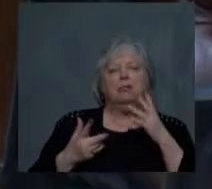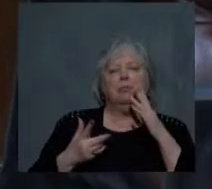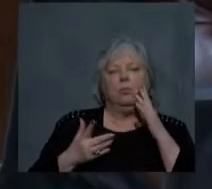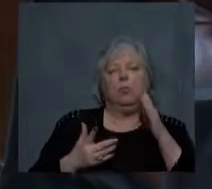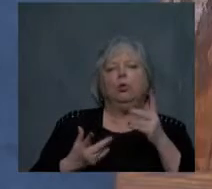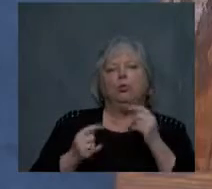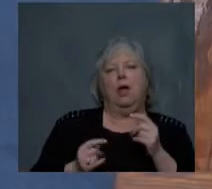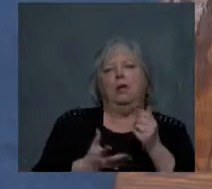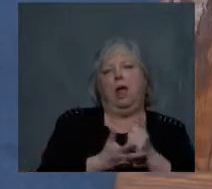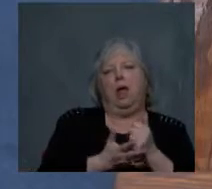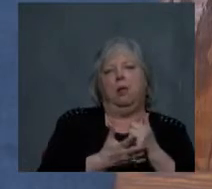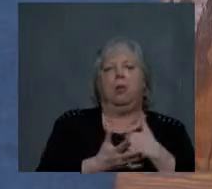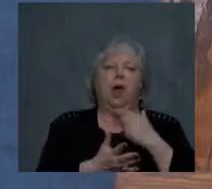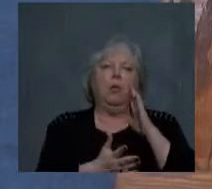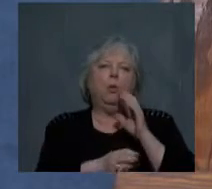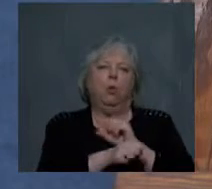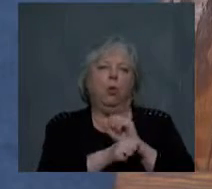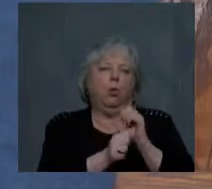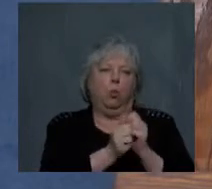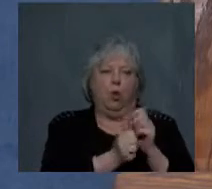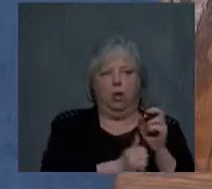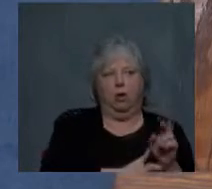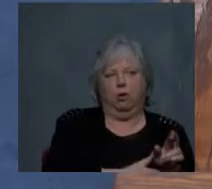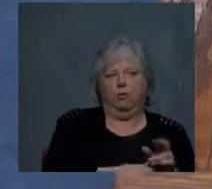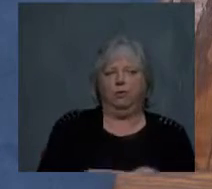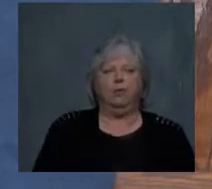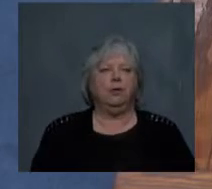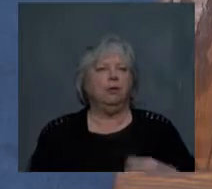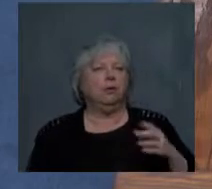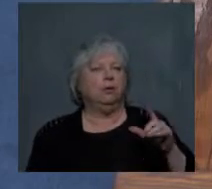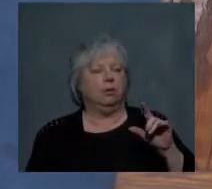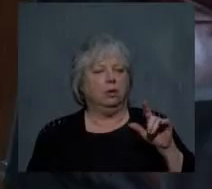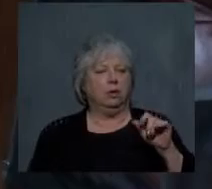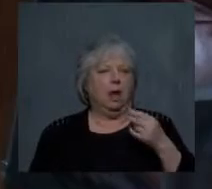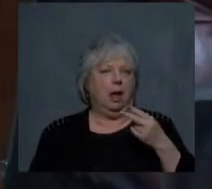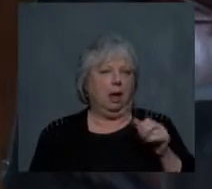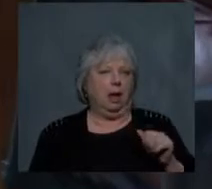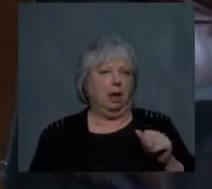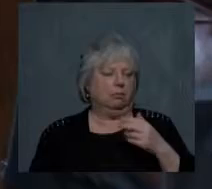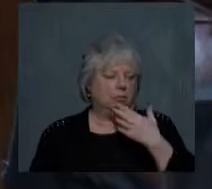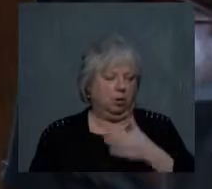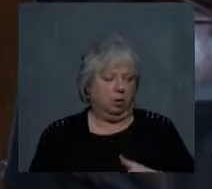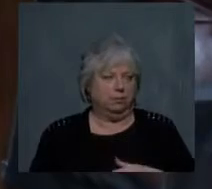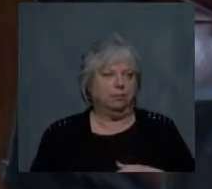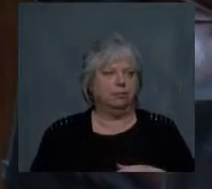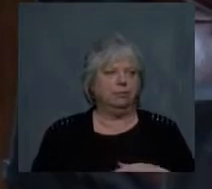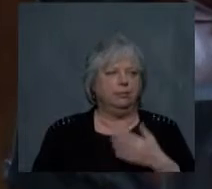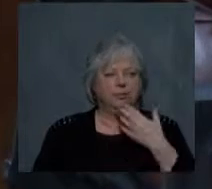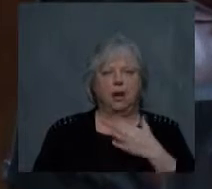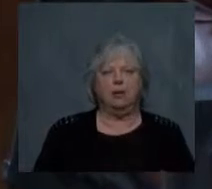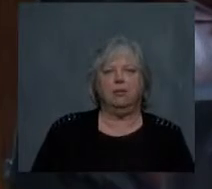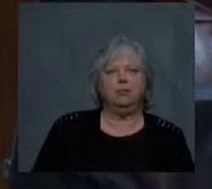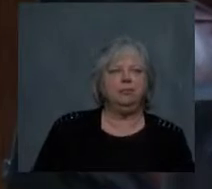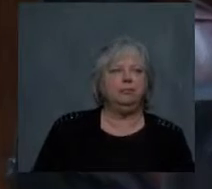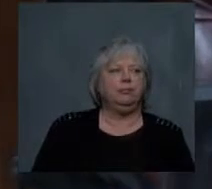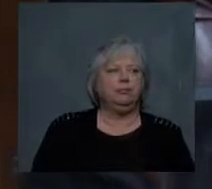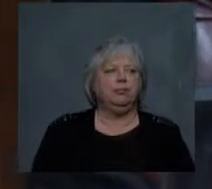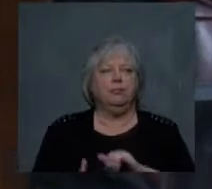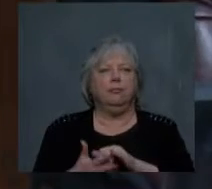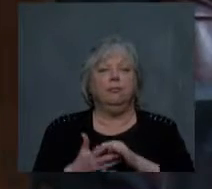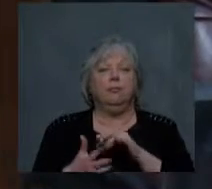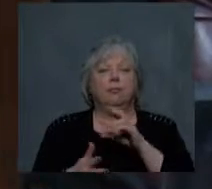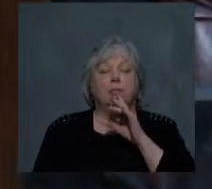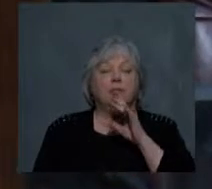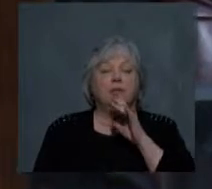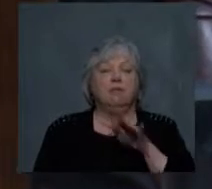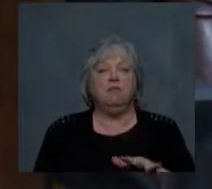So I'm going to work with her. Good. And thank you. That flood study